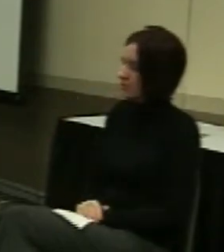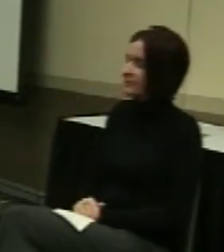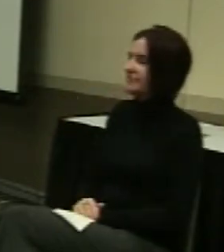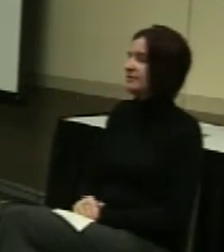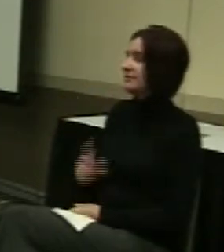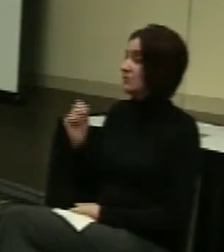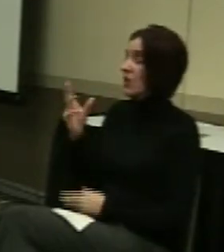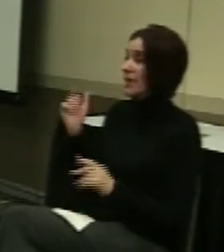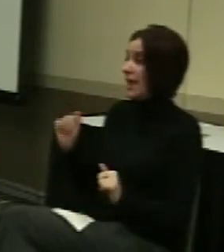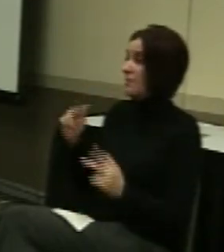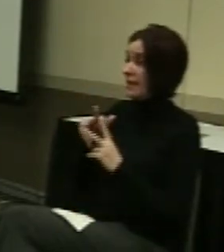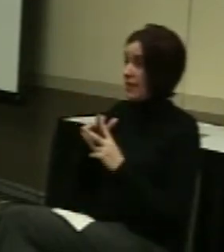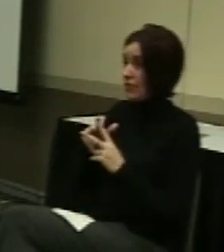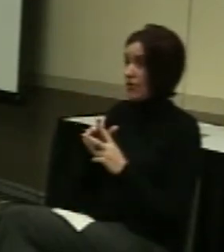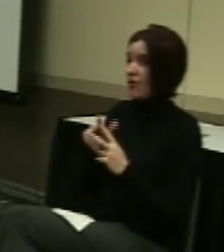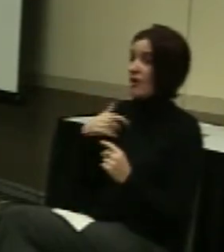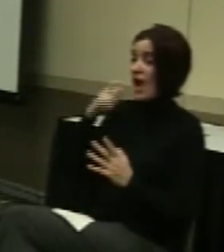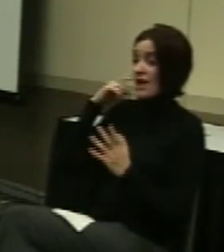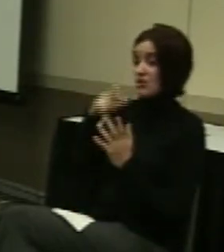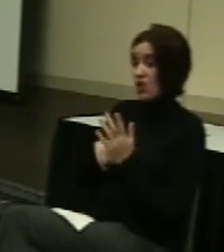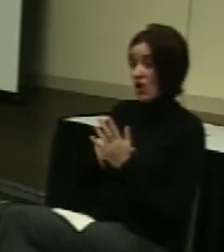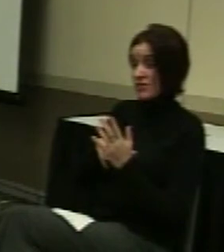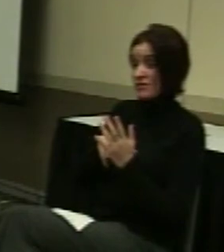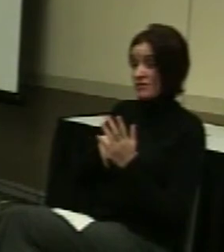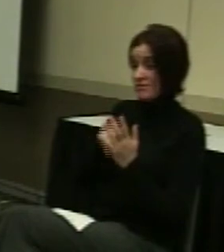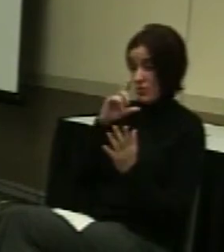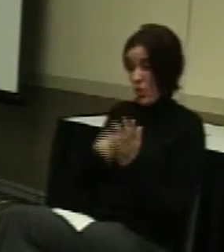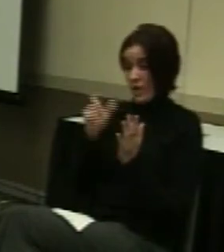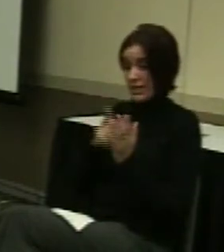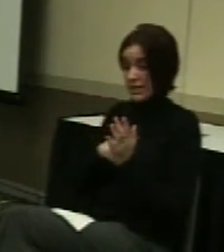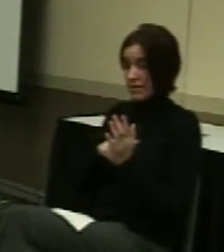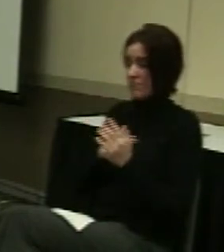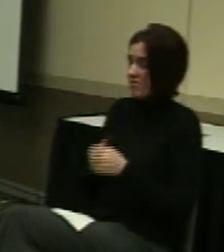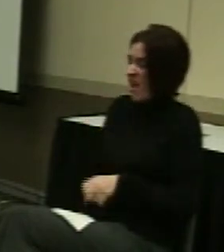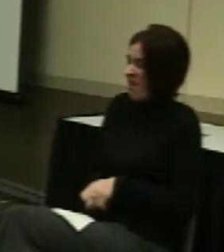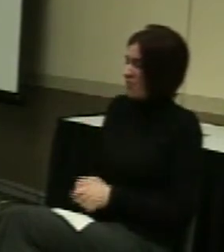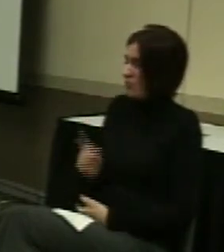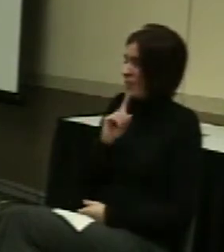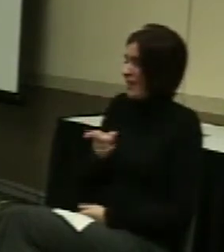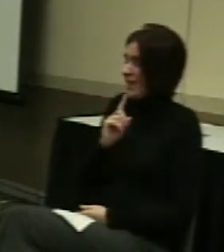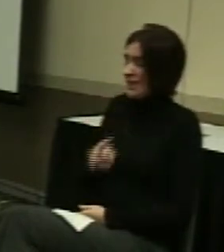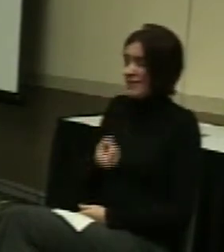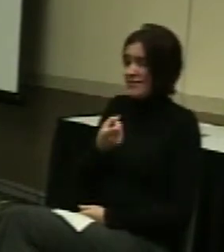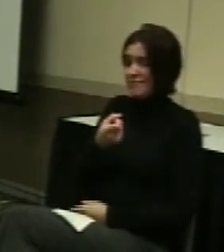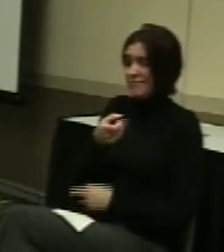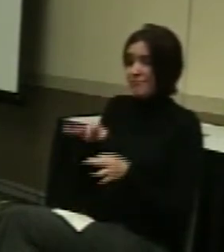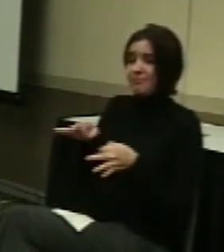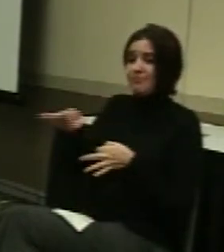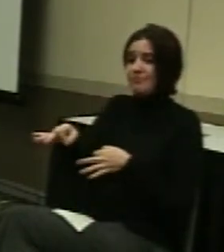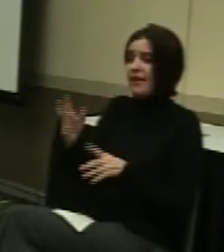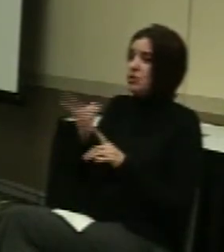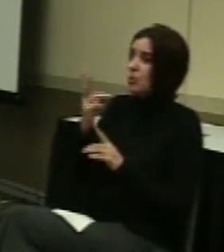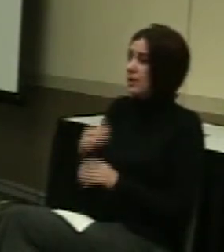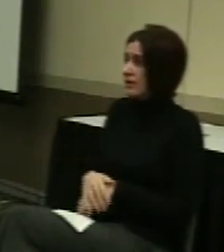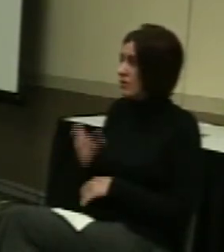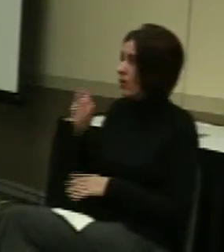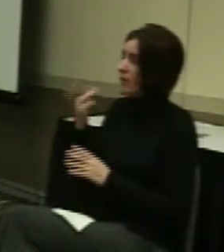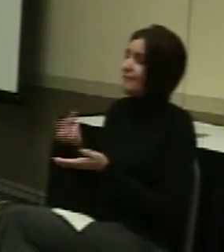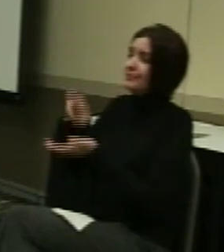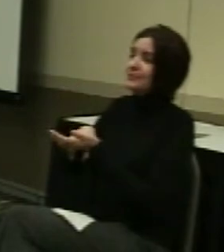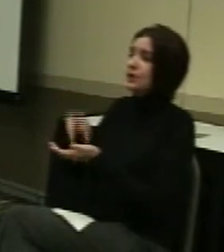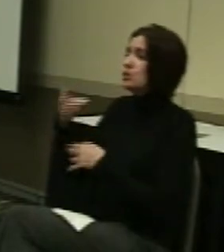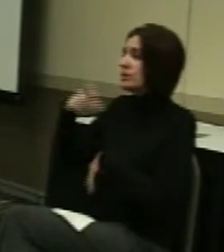started noticing, it's actually only about 2 minutes the child is so off task. Or it's only twice he gets up off his seat. I thought he